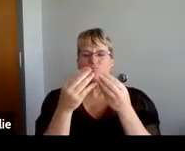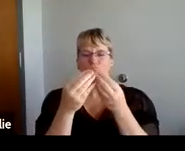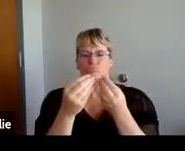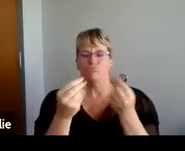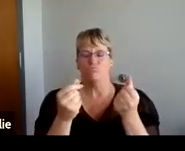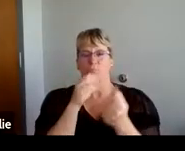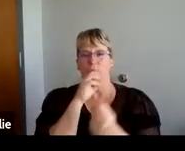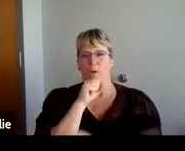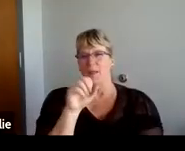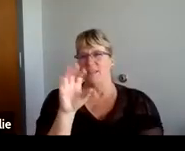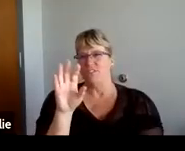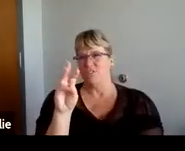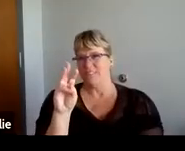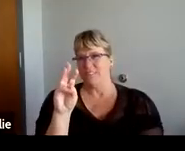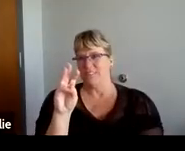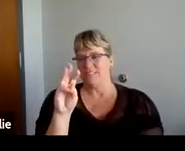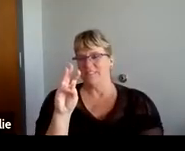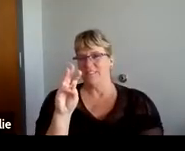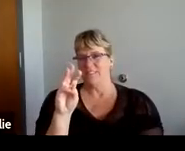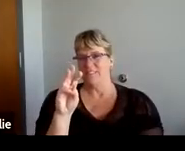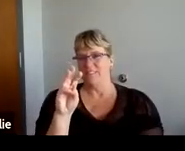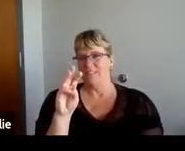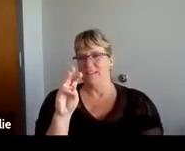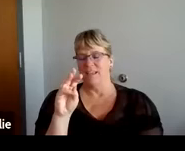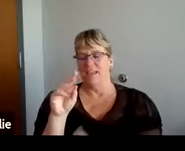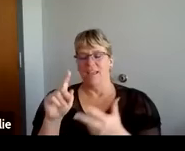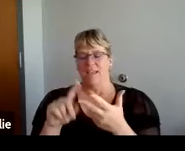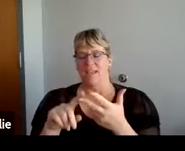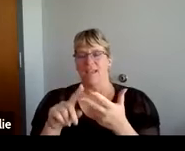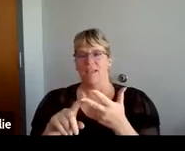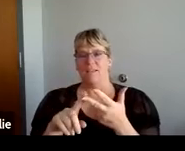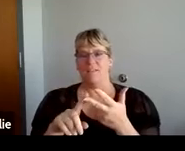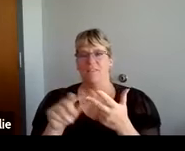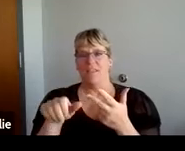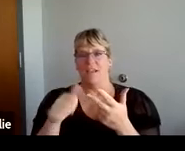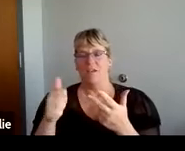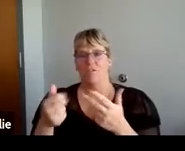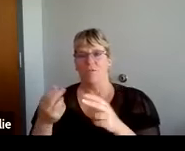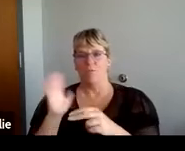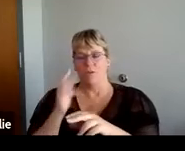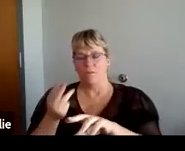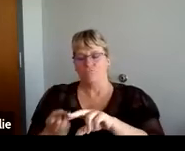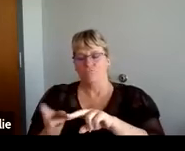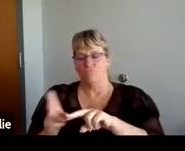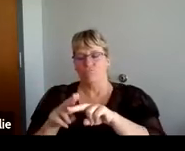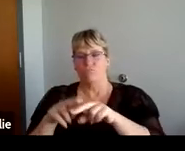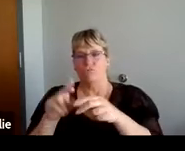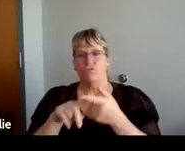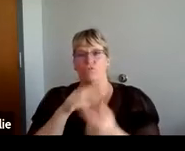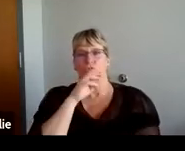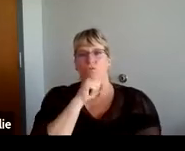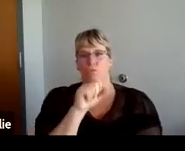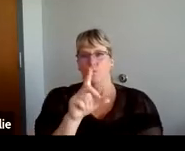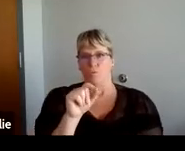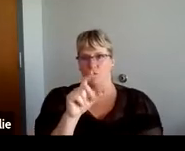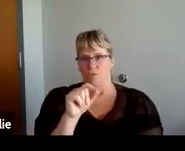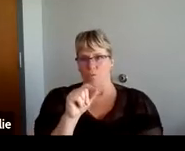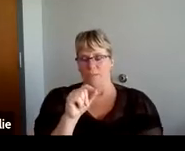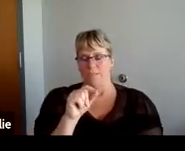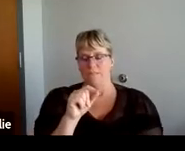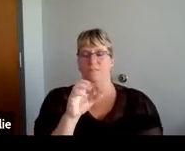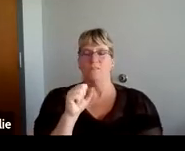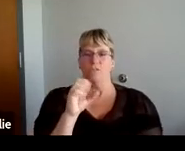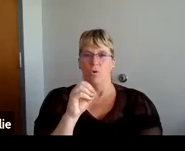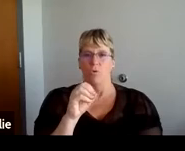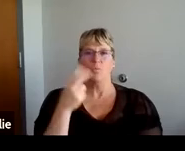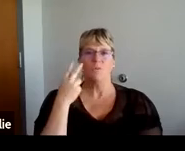age 16. And then the occipital lobe increases as well into the 20s. So we're